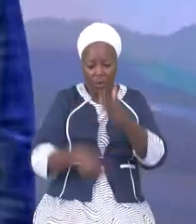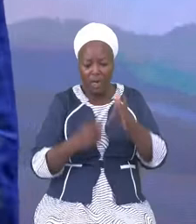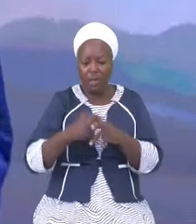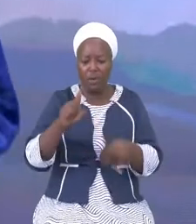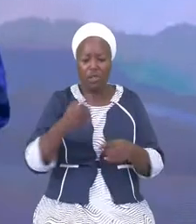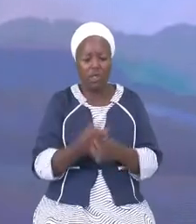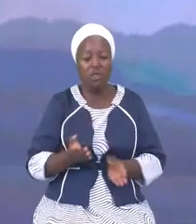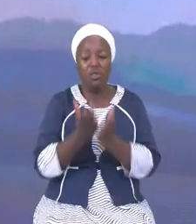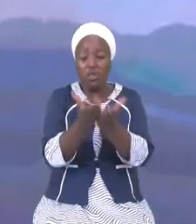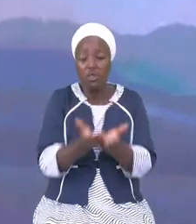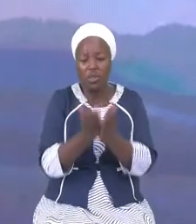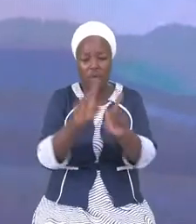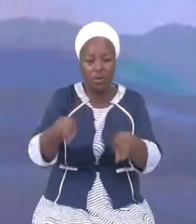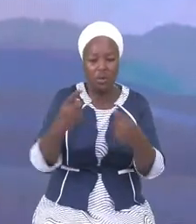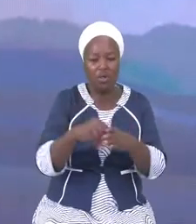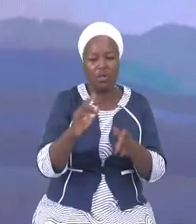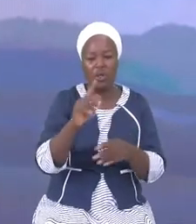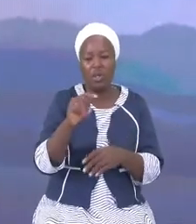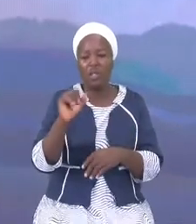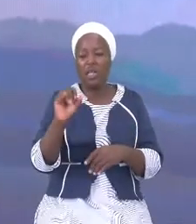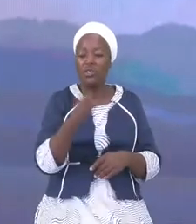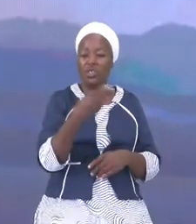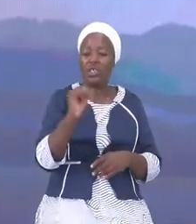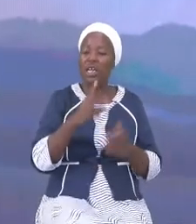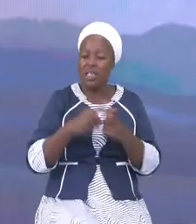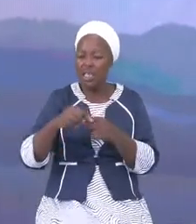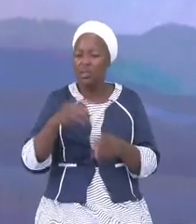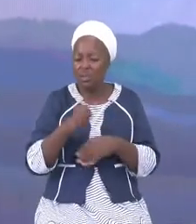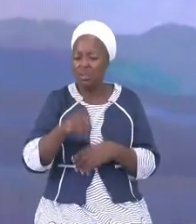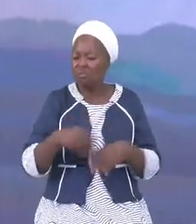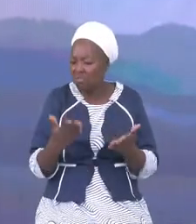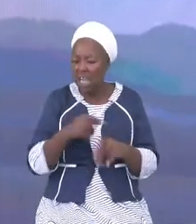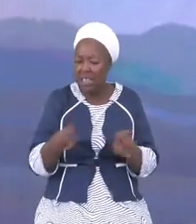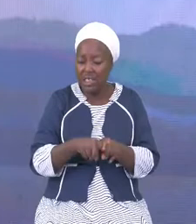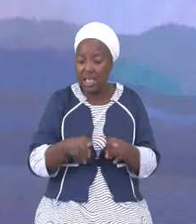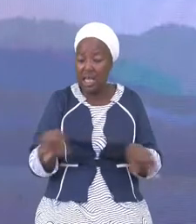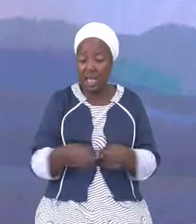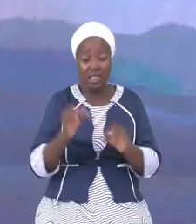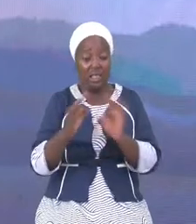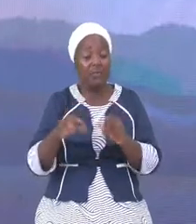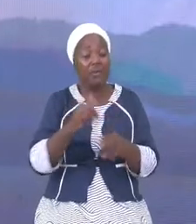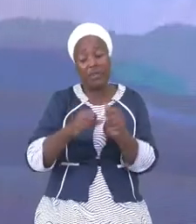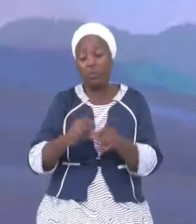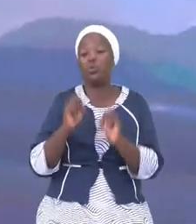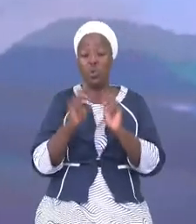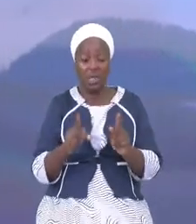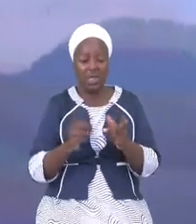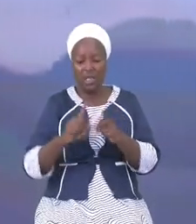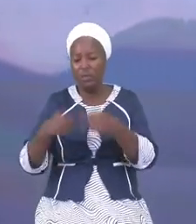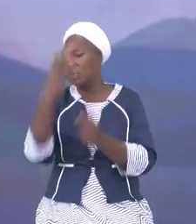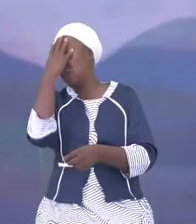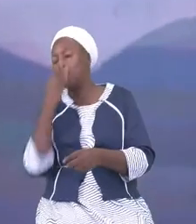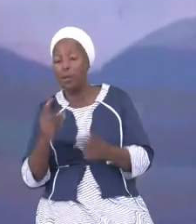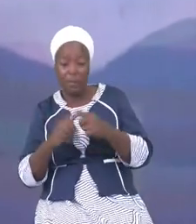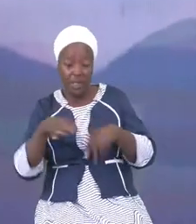like everything was all right. He could even go to sleep. He says, let favor be showed to the wicked, yet will he